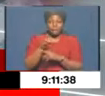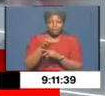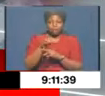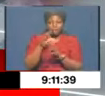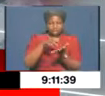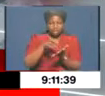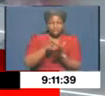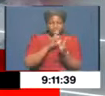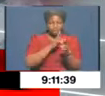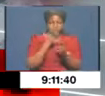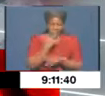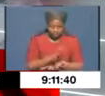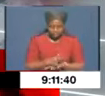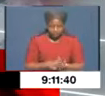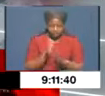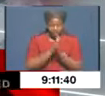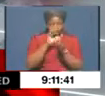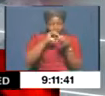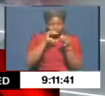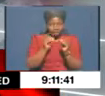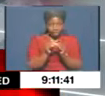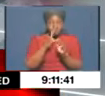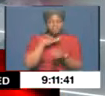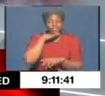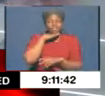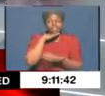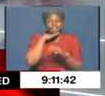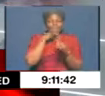of fatalities standing at slightly over